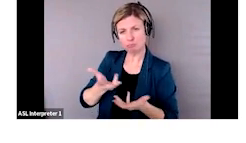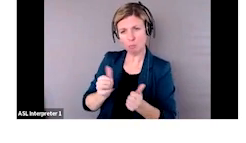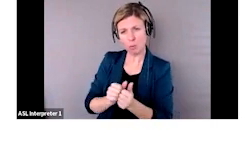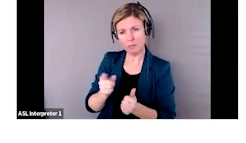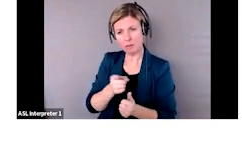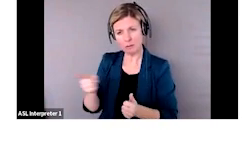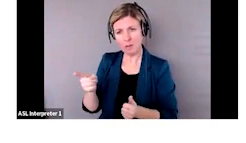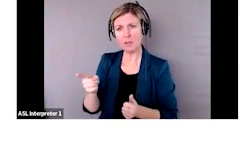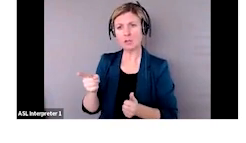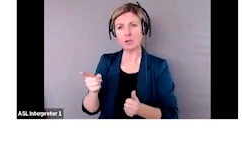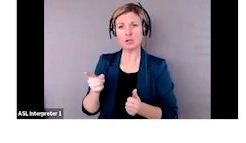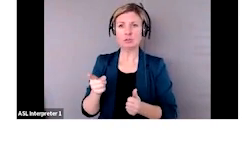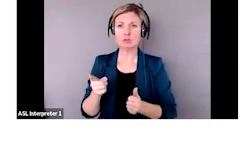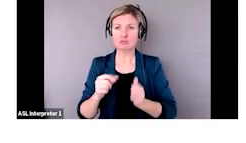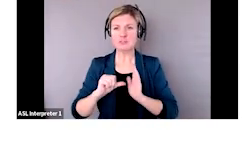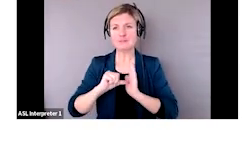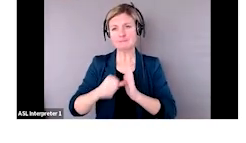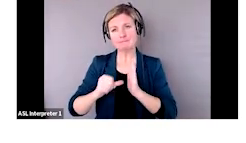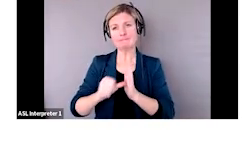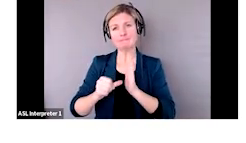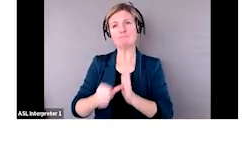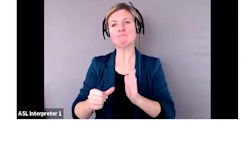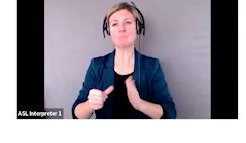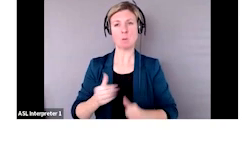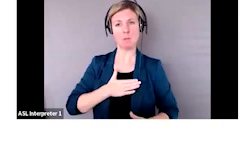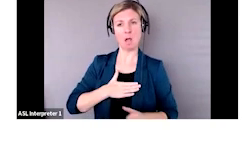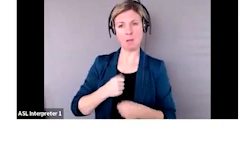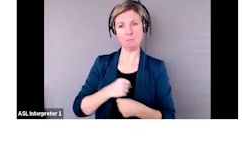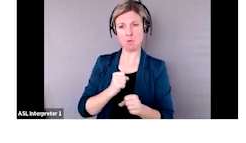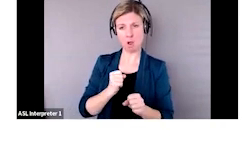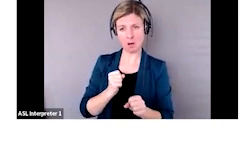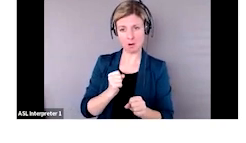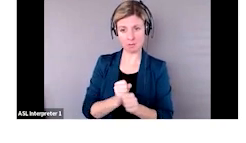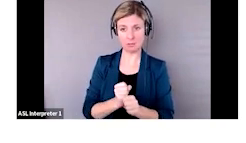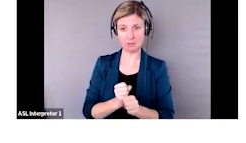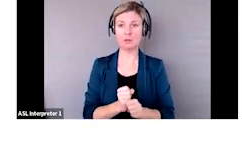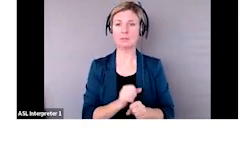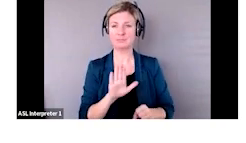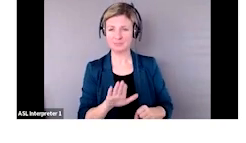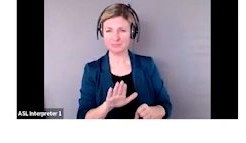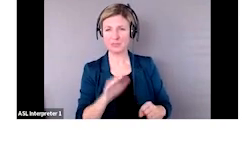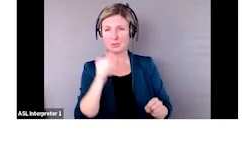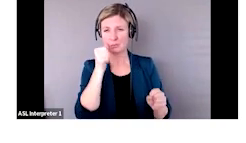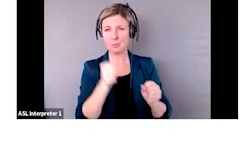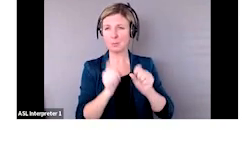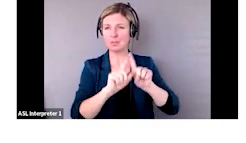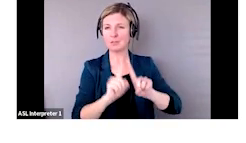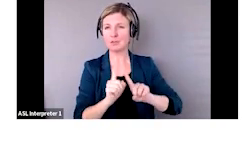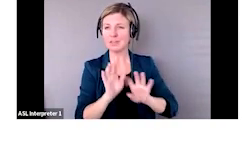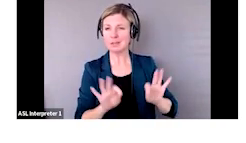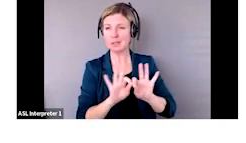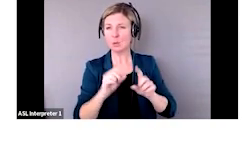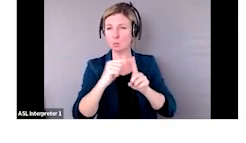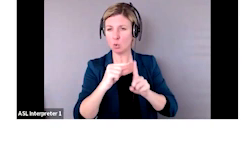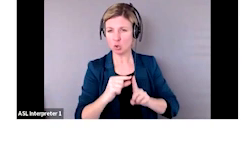up in organic search. And there's a number of keywords, and there's things that we certainly do with the tools